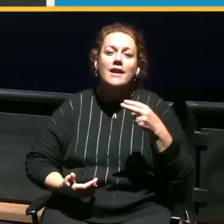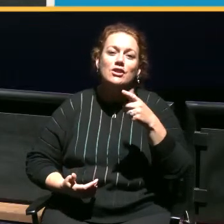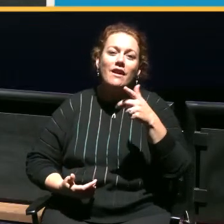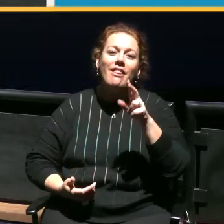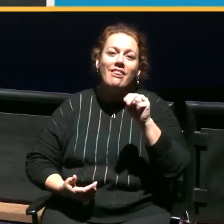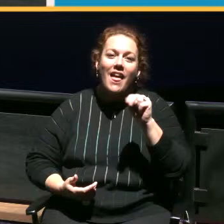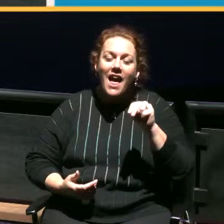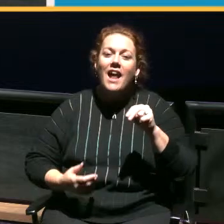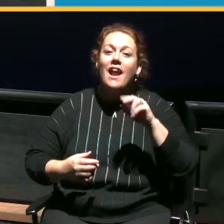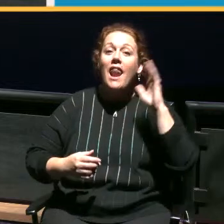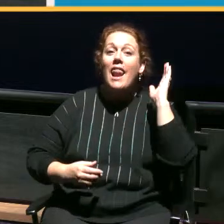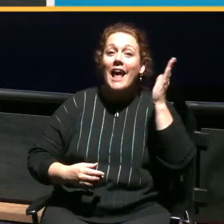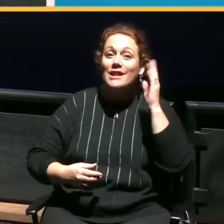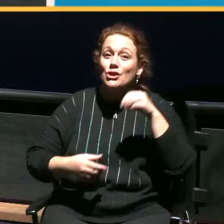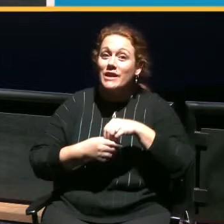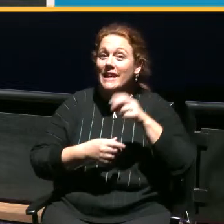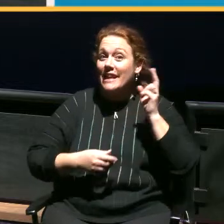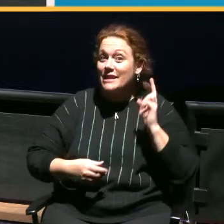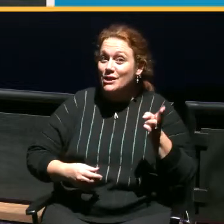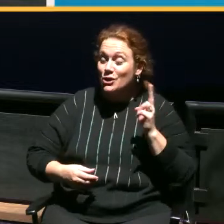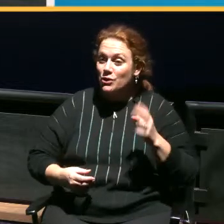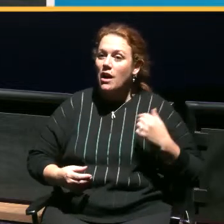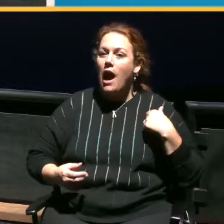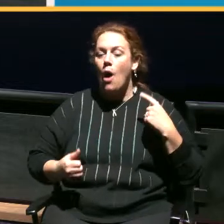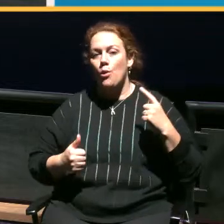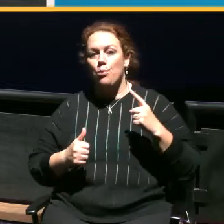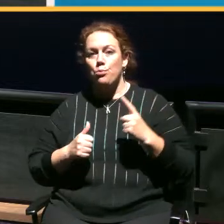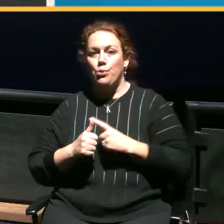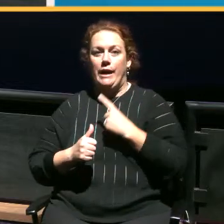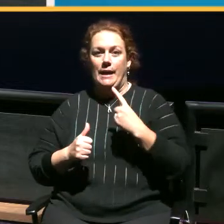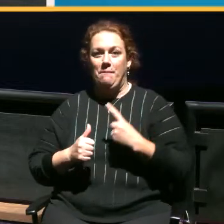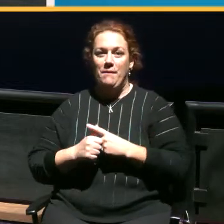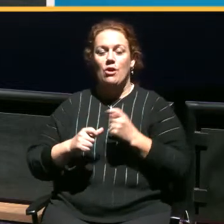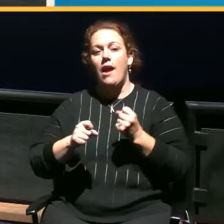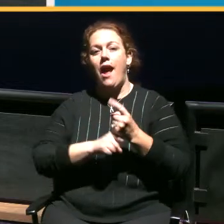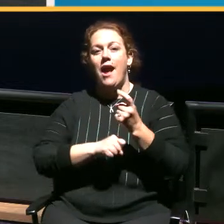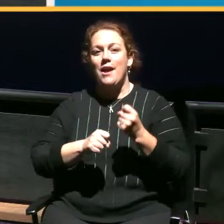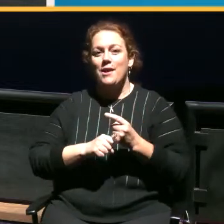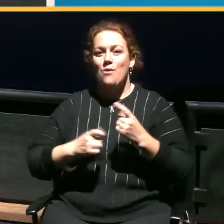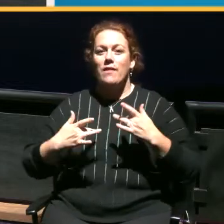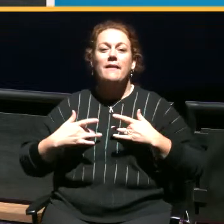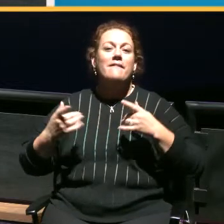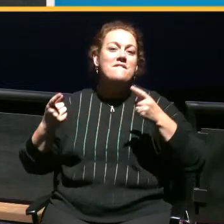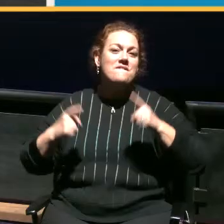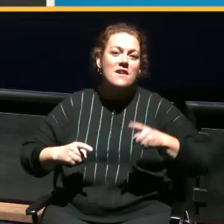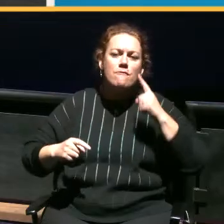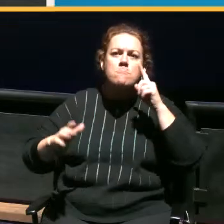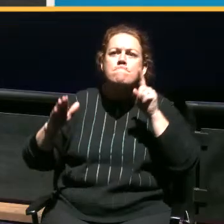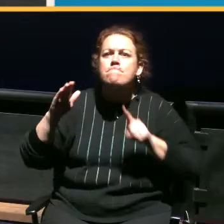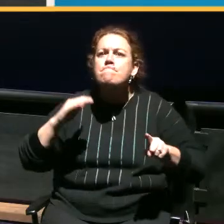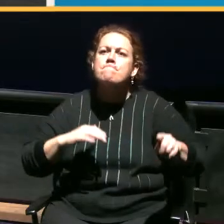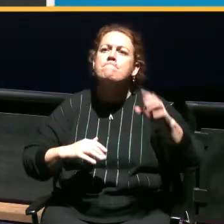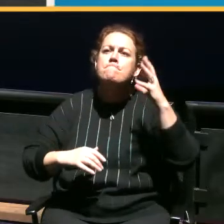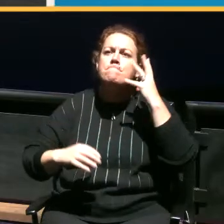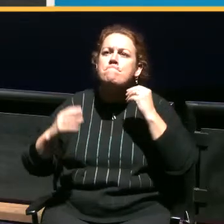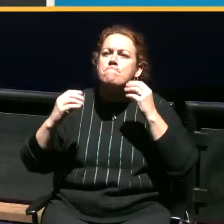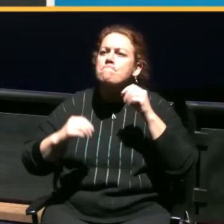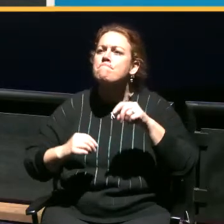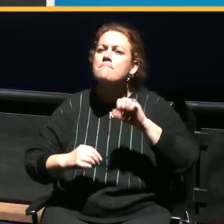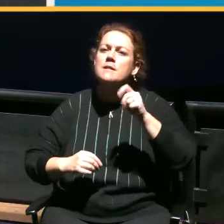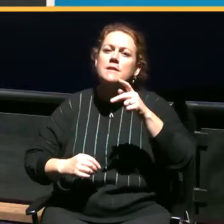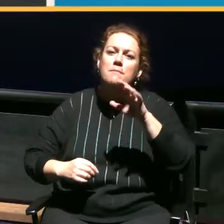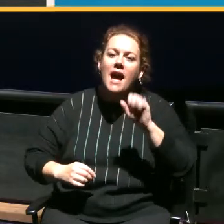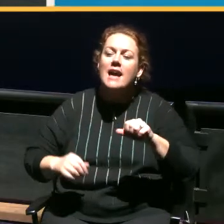History. This is our premier annual event for exploring the role of space, science, and